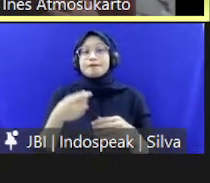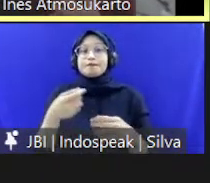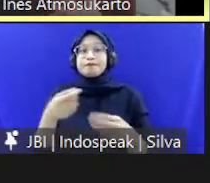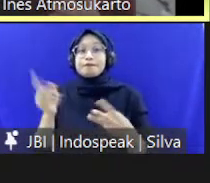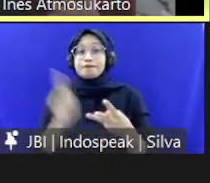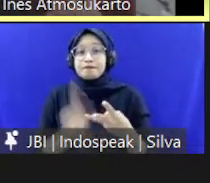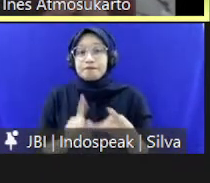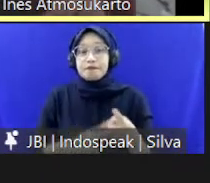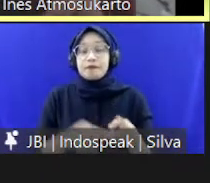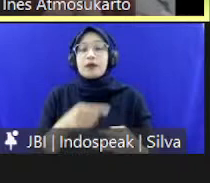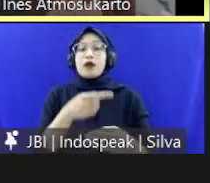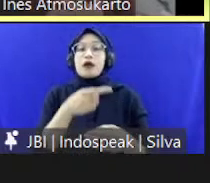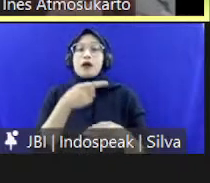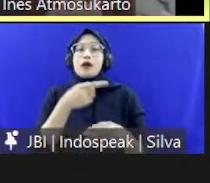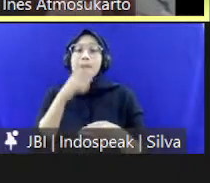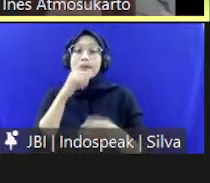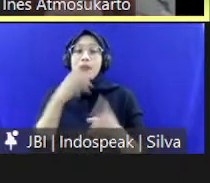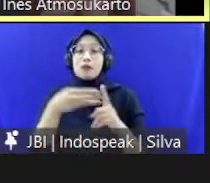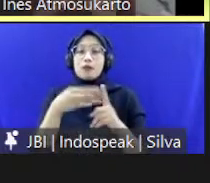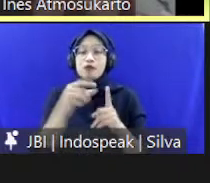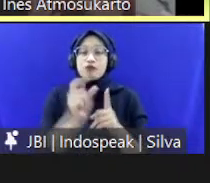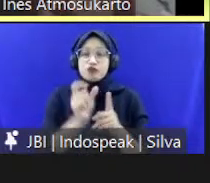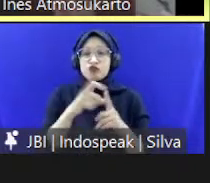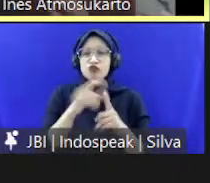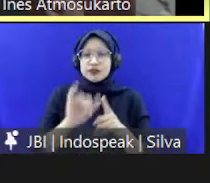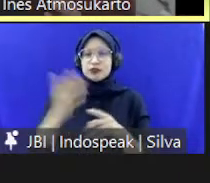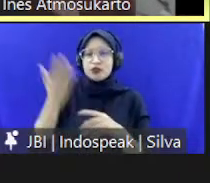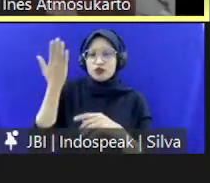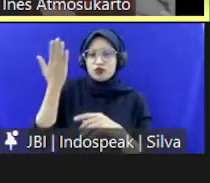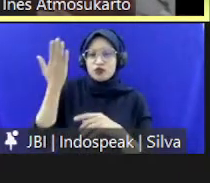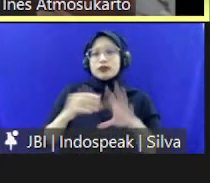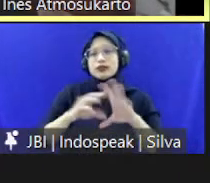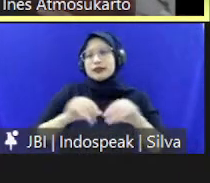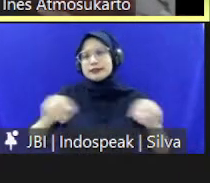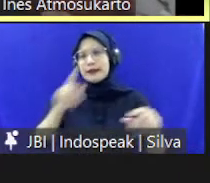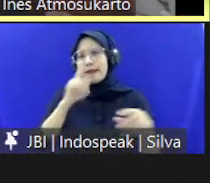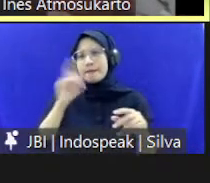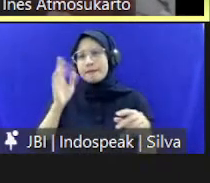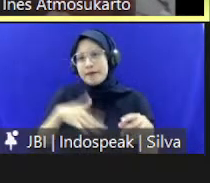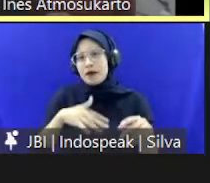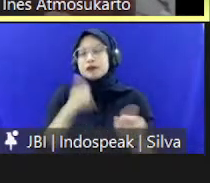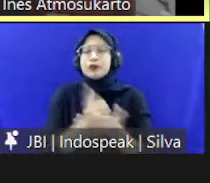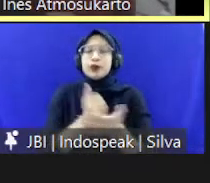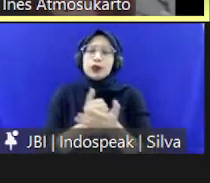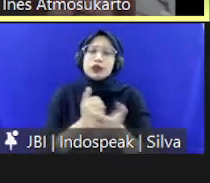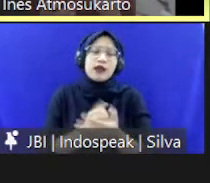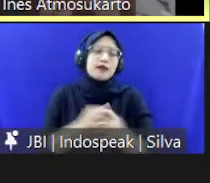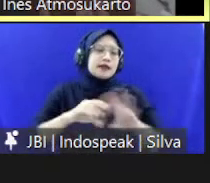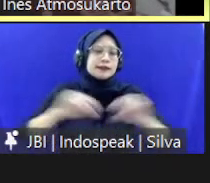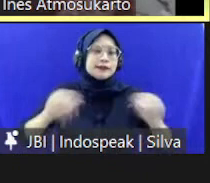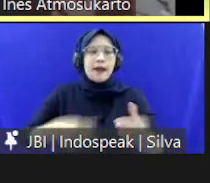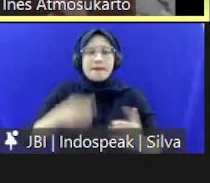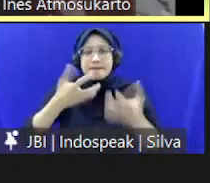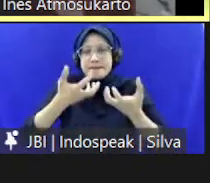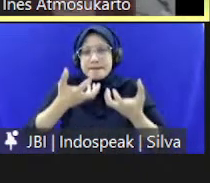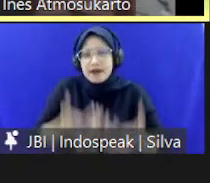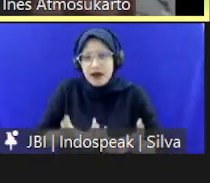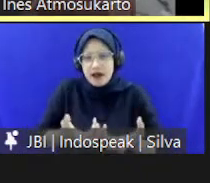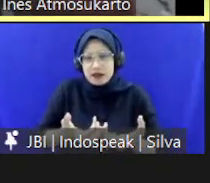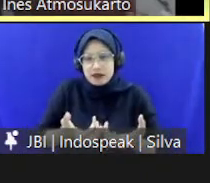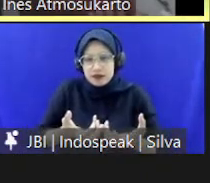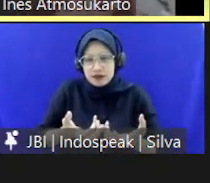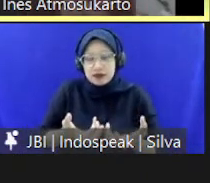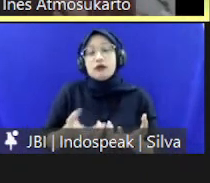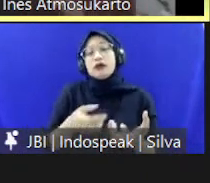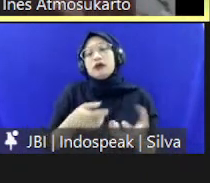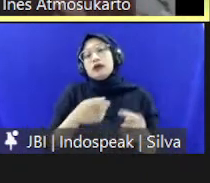banker, I'm sure that he's I think he had the hardest job, really, to be honest. But as a banker,